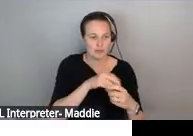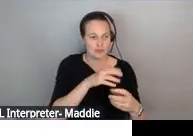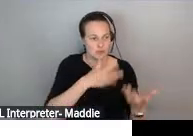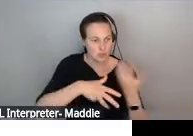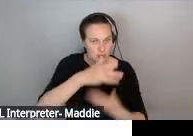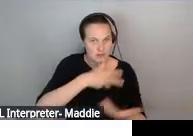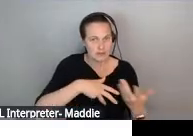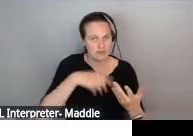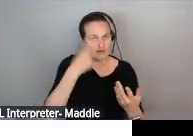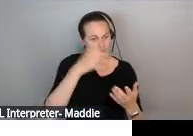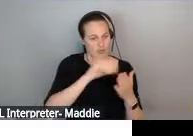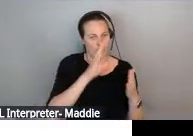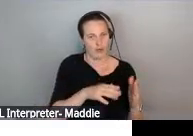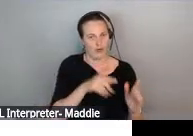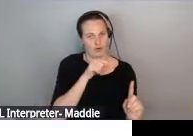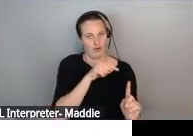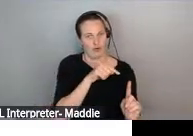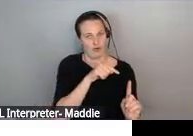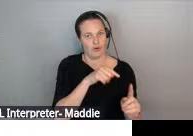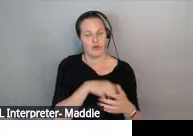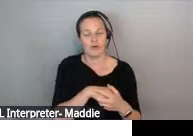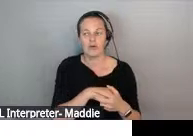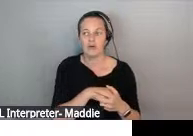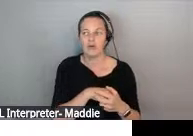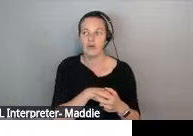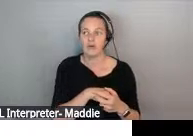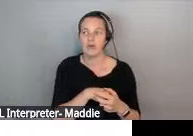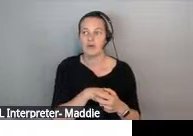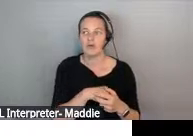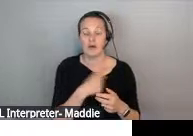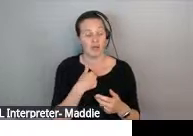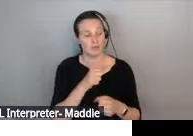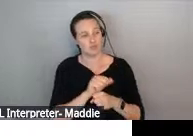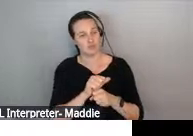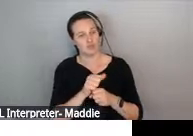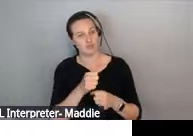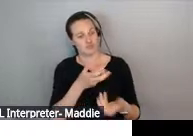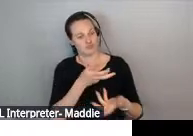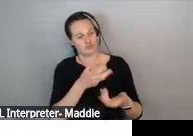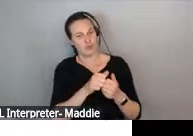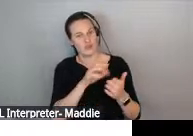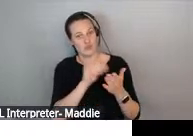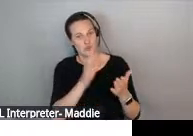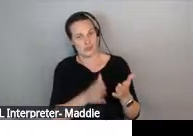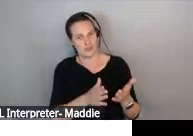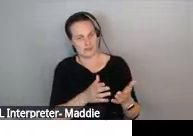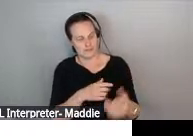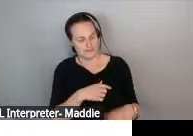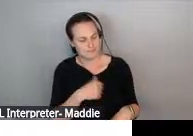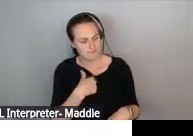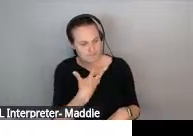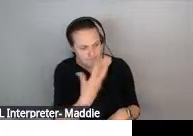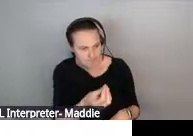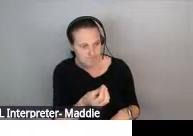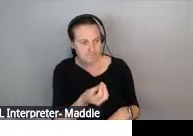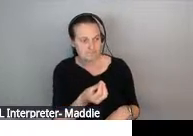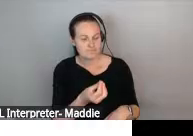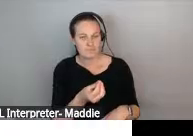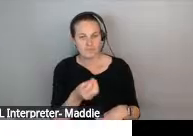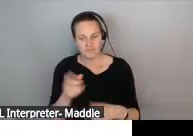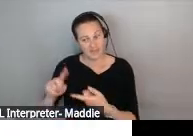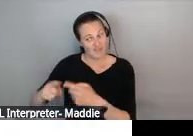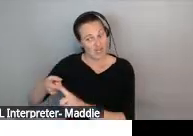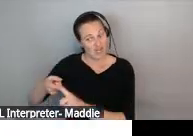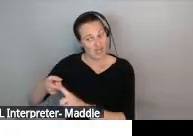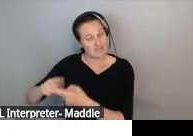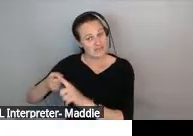learner. So whenever I'm working with my students out in the field, when all their friends are completing assignments, when all their